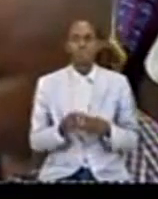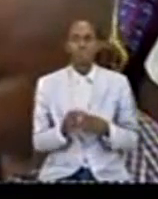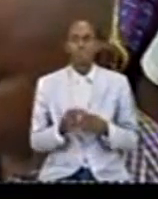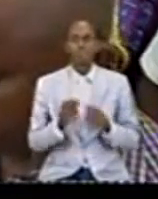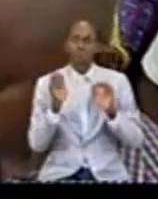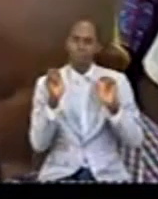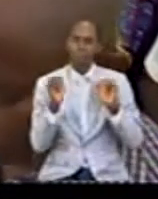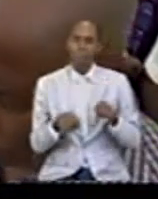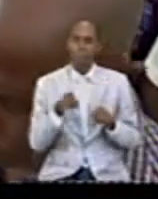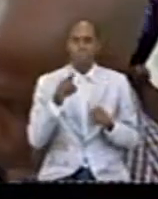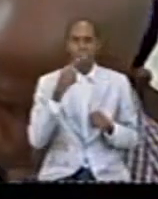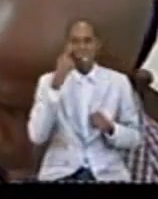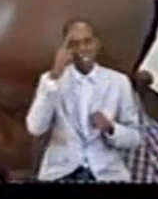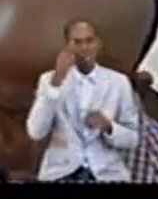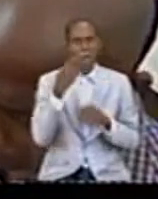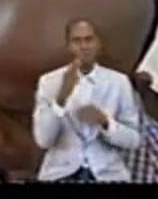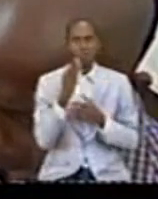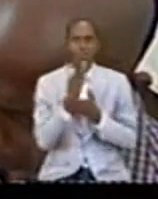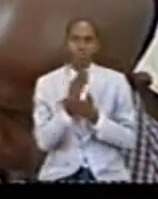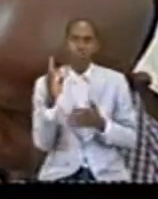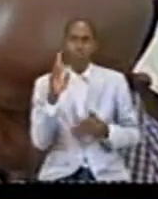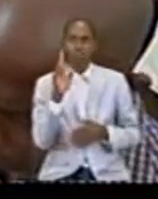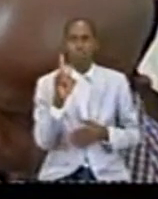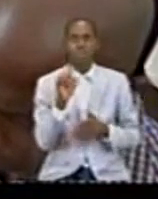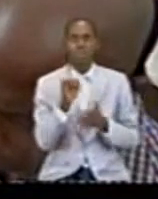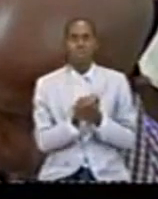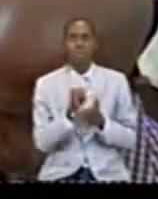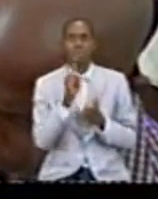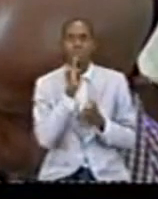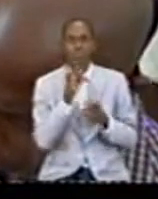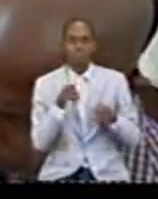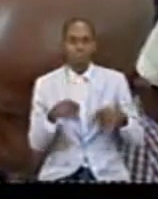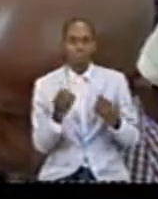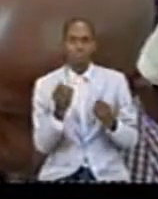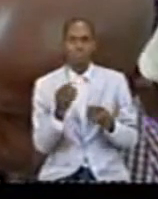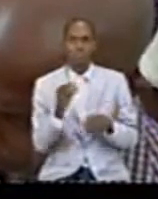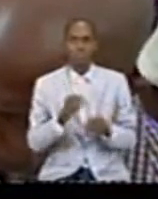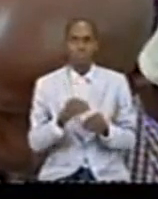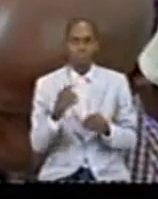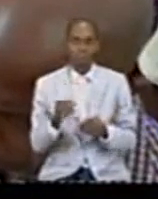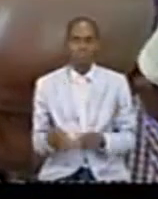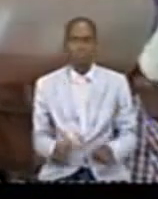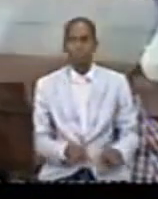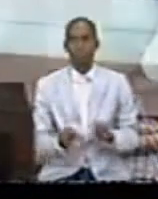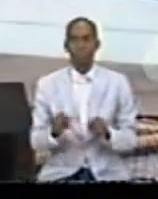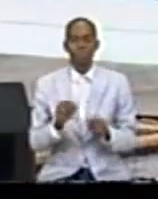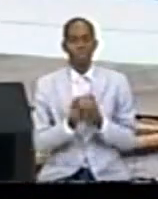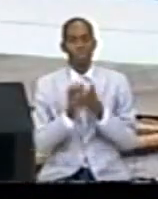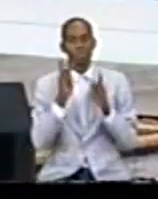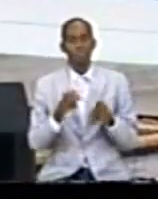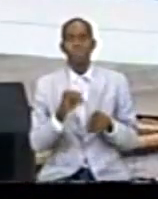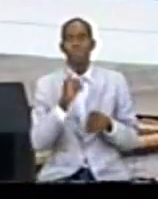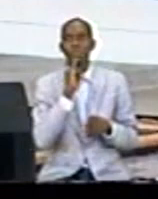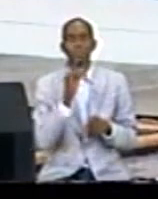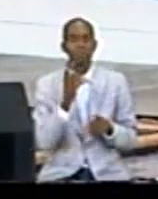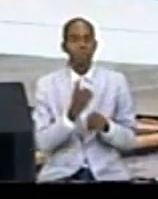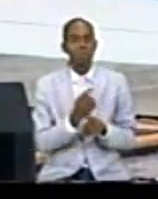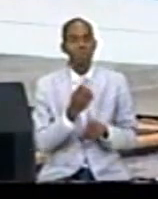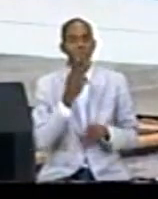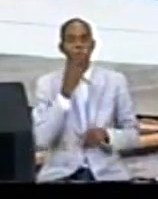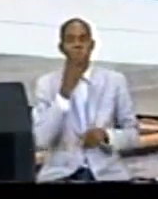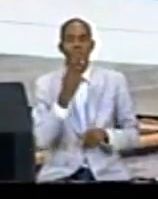Can you think about somebody is going along the street and he's smoking, bringing out